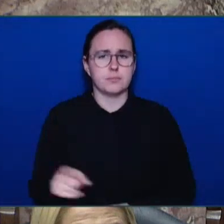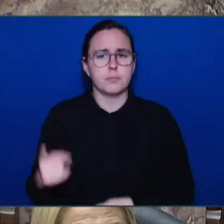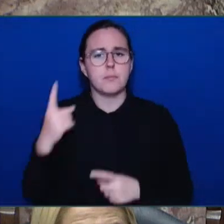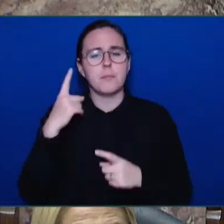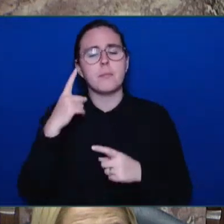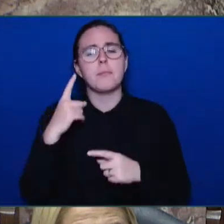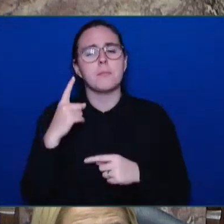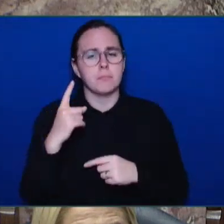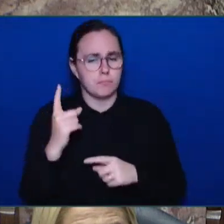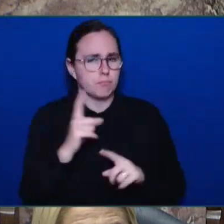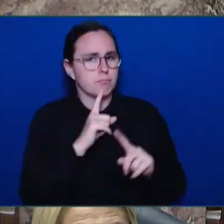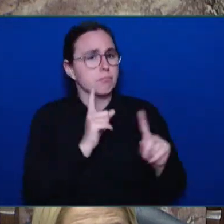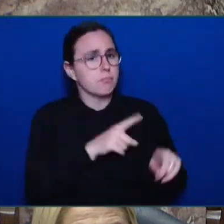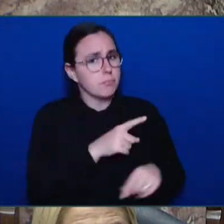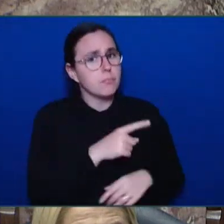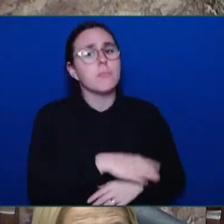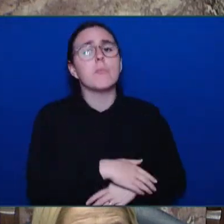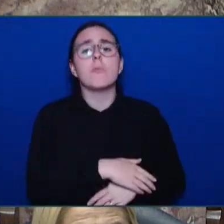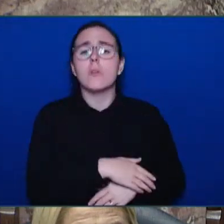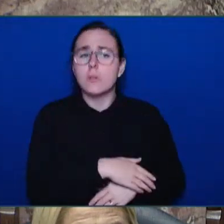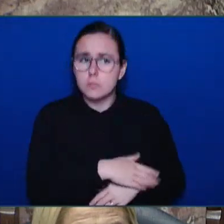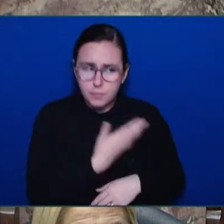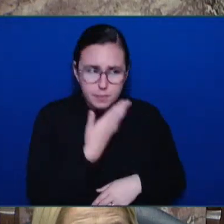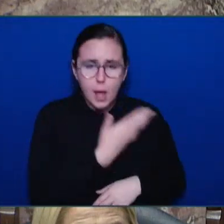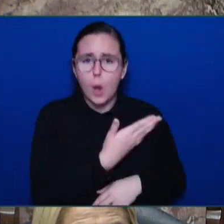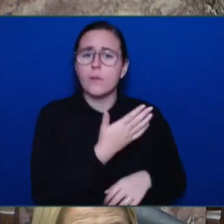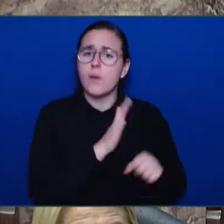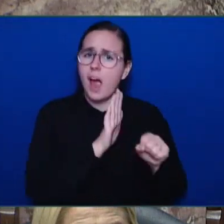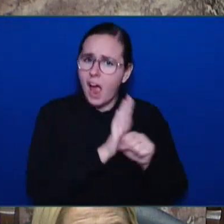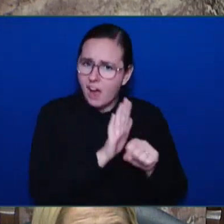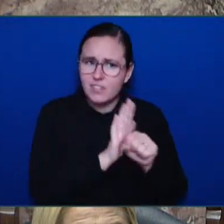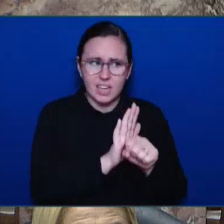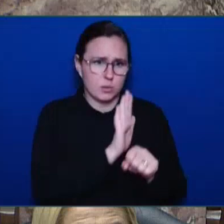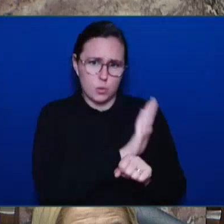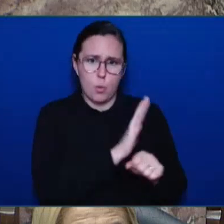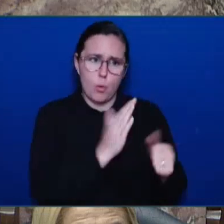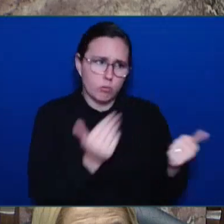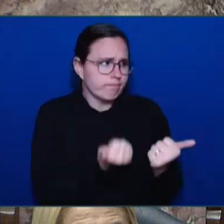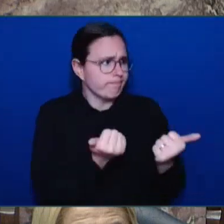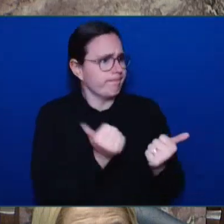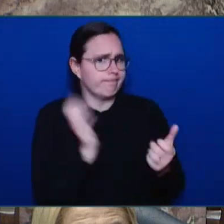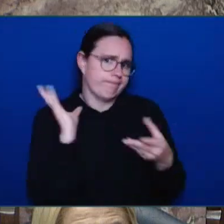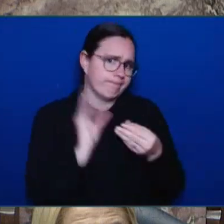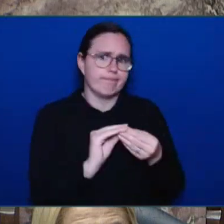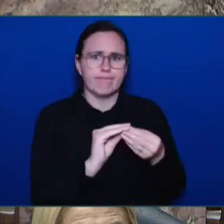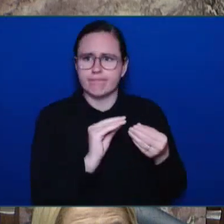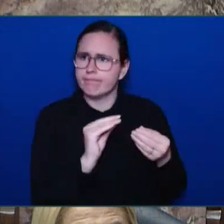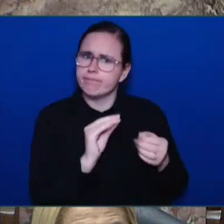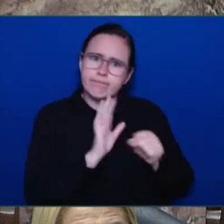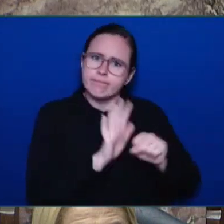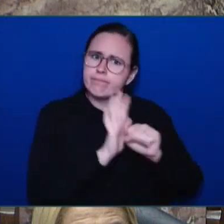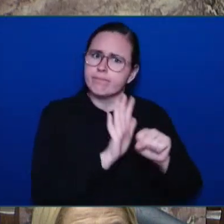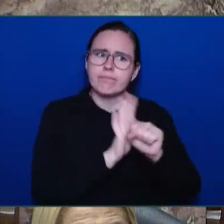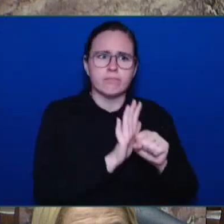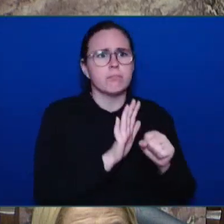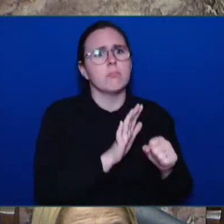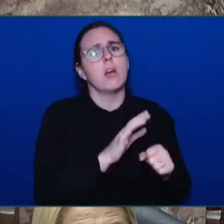for all of the work that has been done by the Select Standing Committee, by experts, by all of